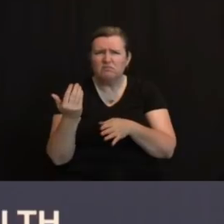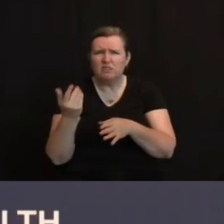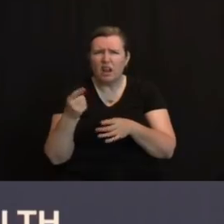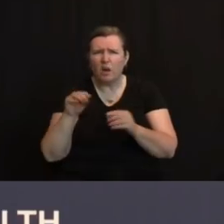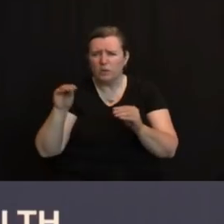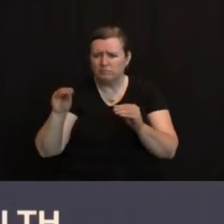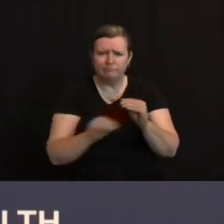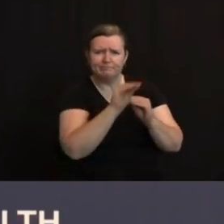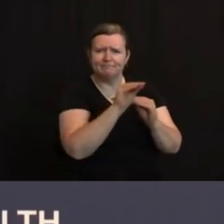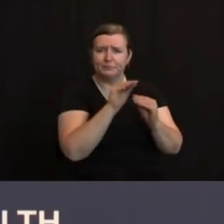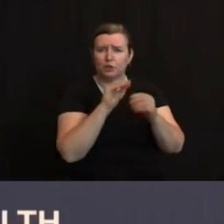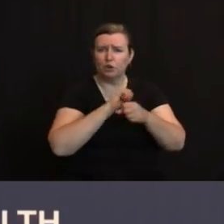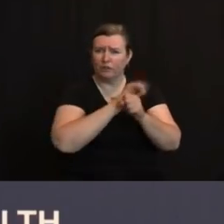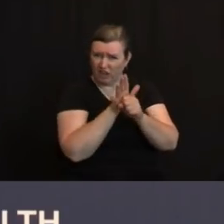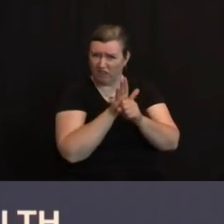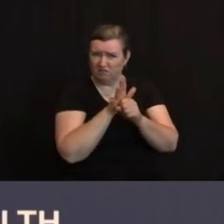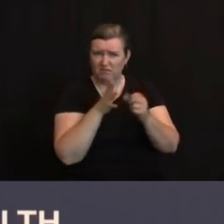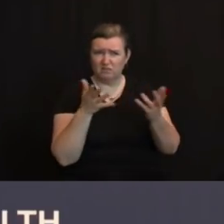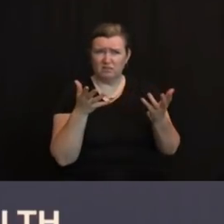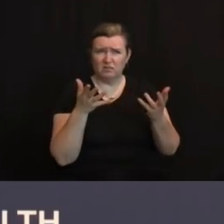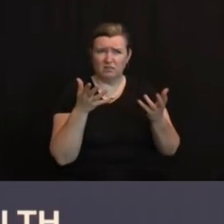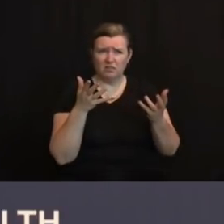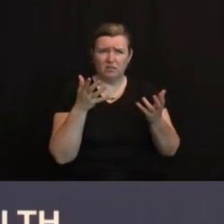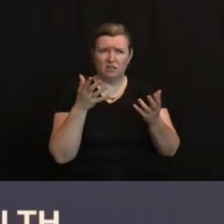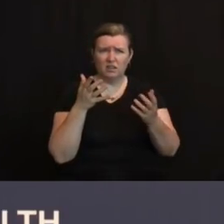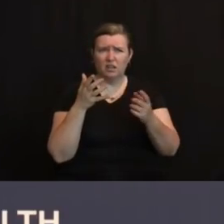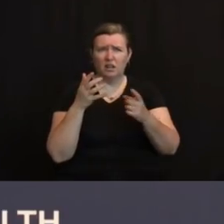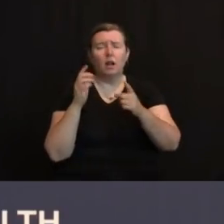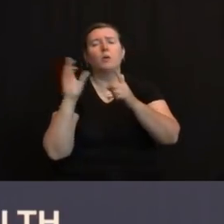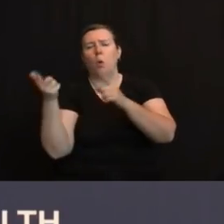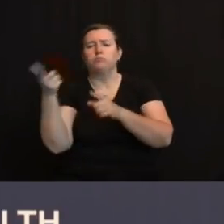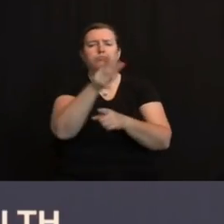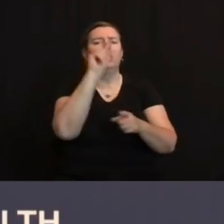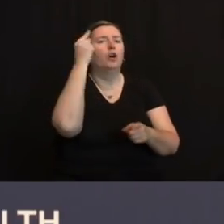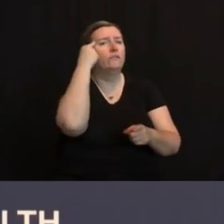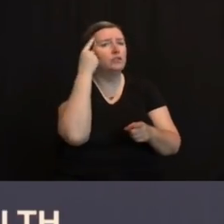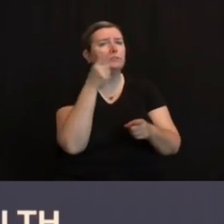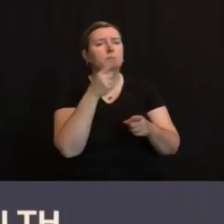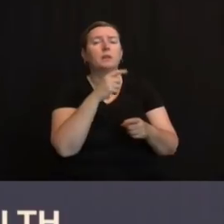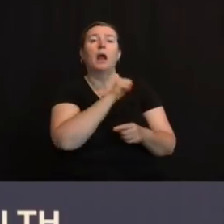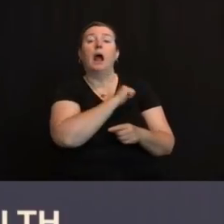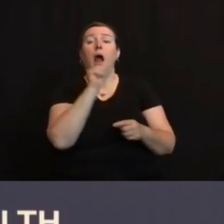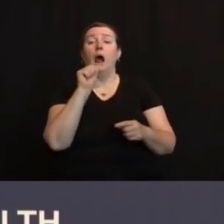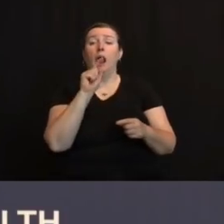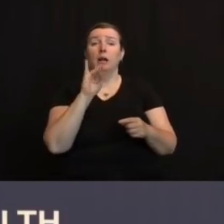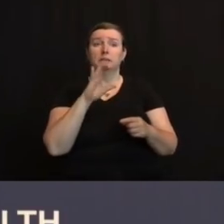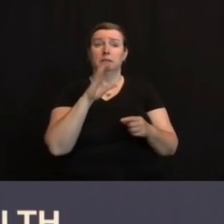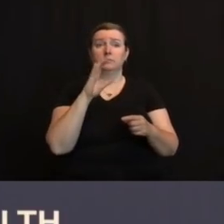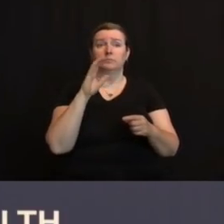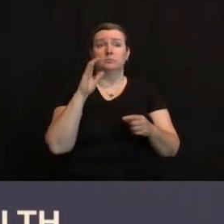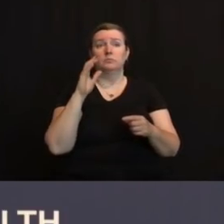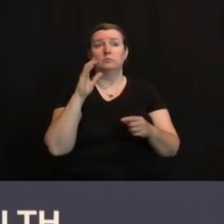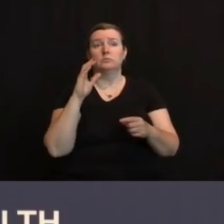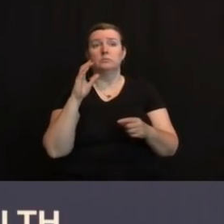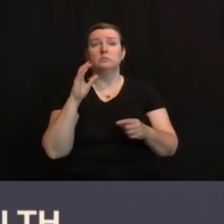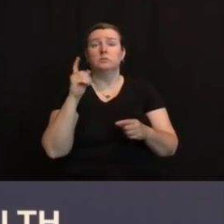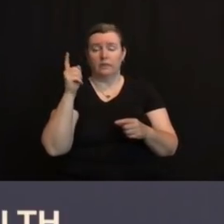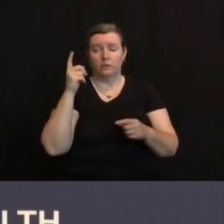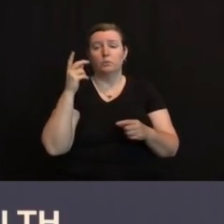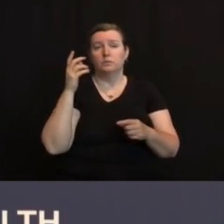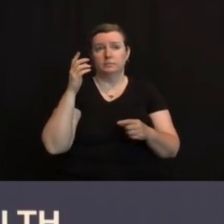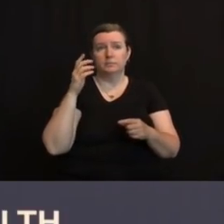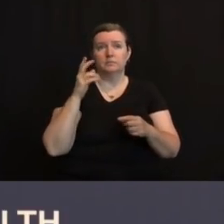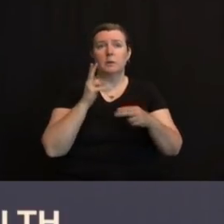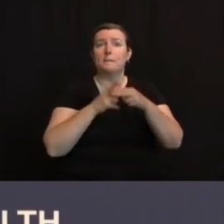COVID-19 deaths? And for Governor Murphy, Assembly Speaker Craig Coughlin yesterday said that all options are on the table, including